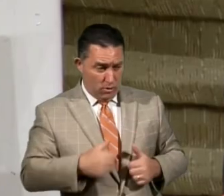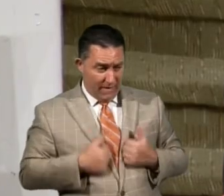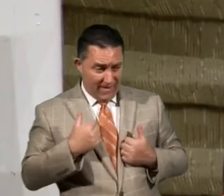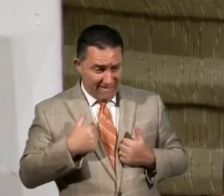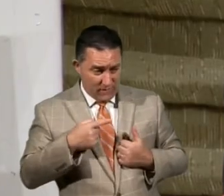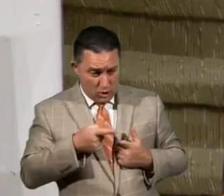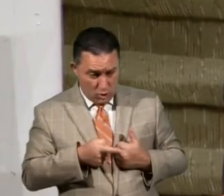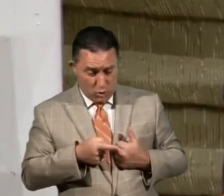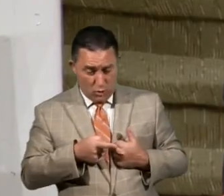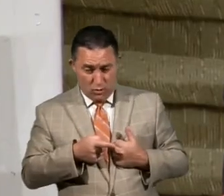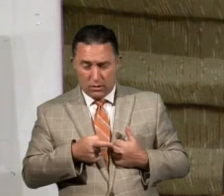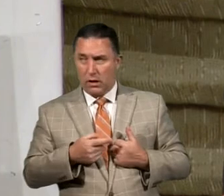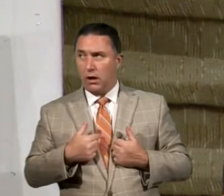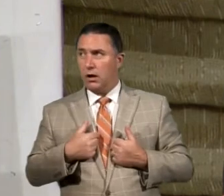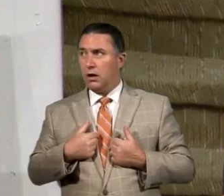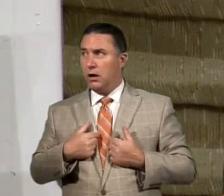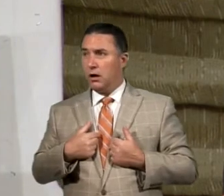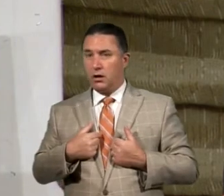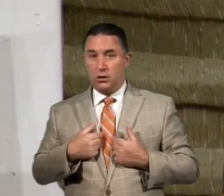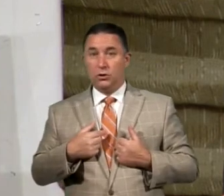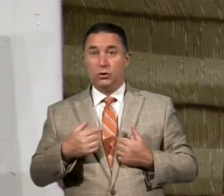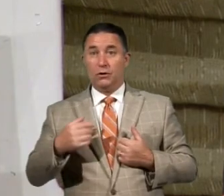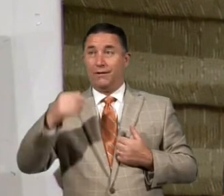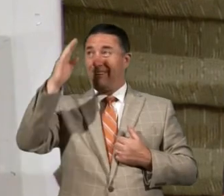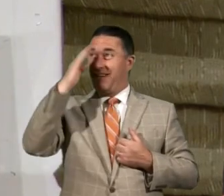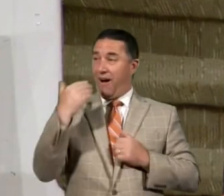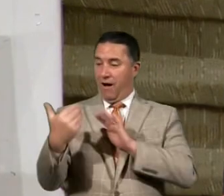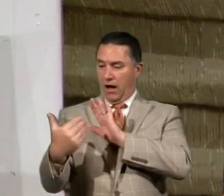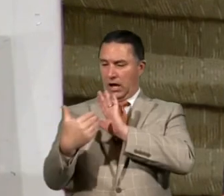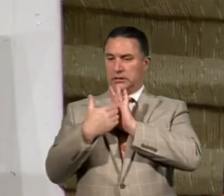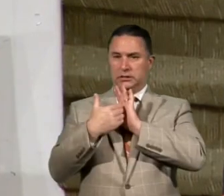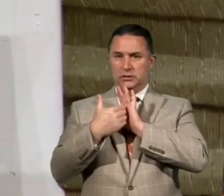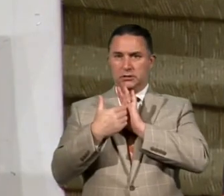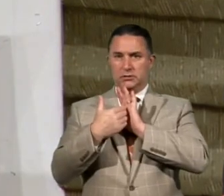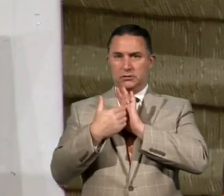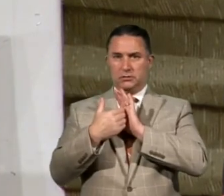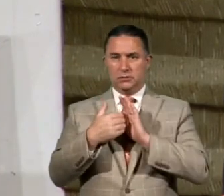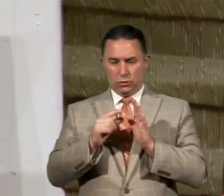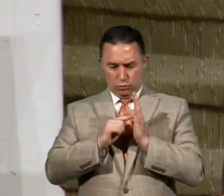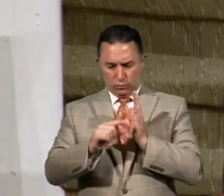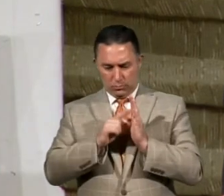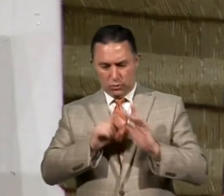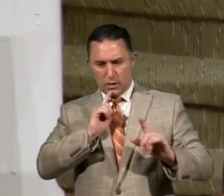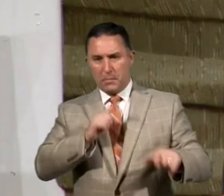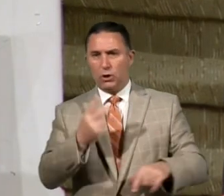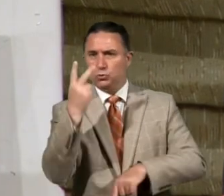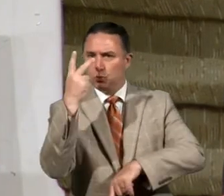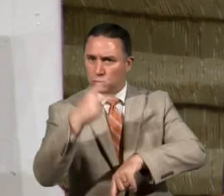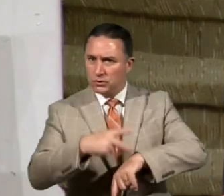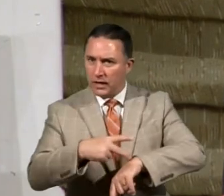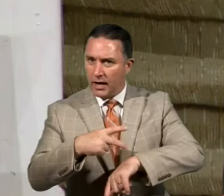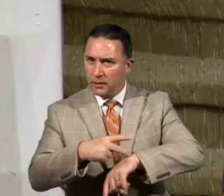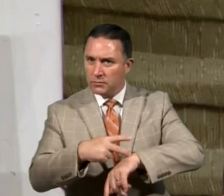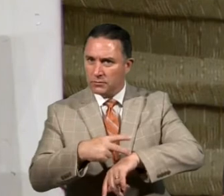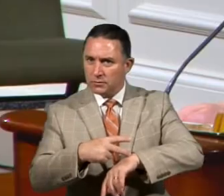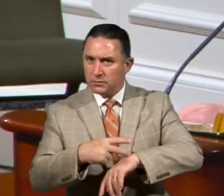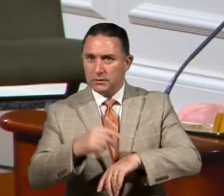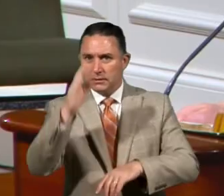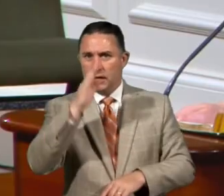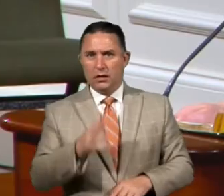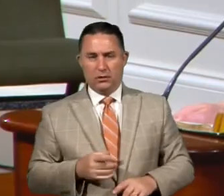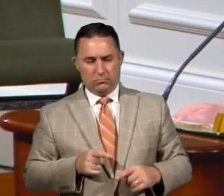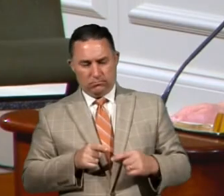you? Because you got God against you by command of Scripture twice. God says